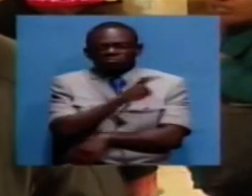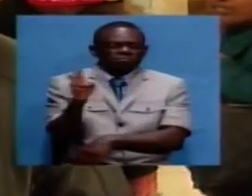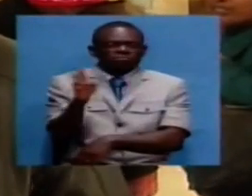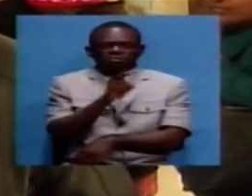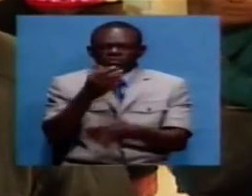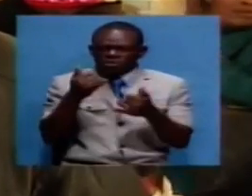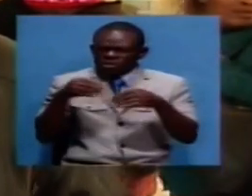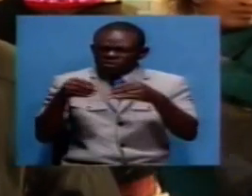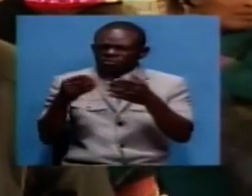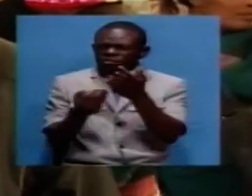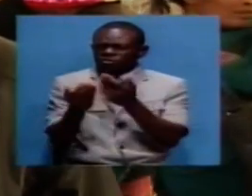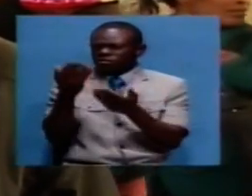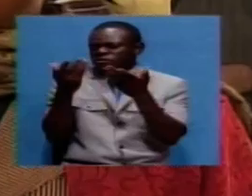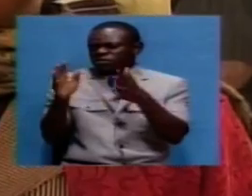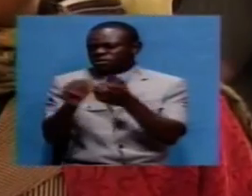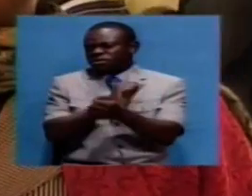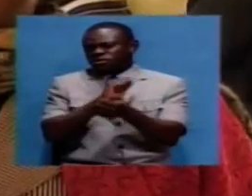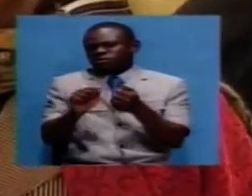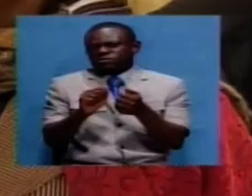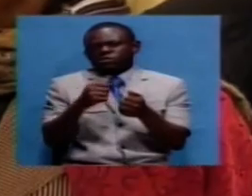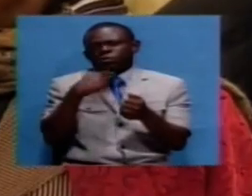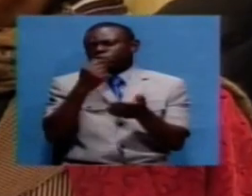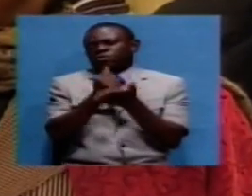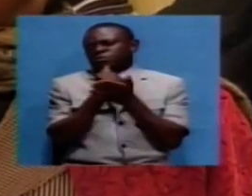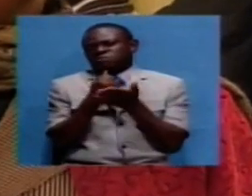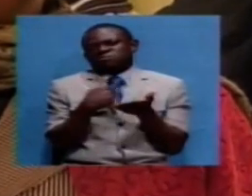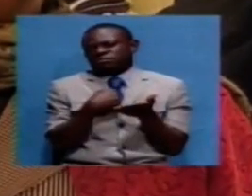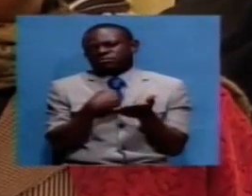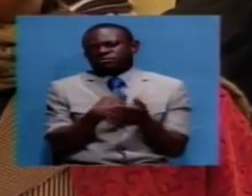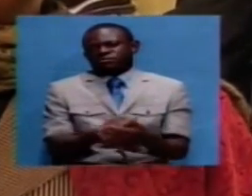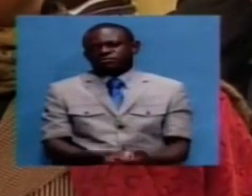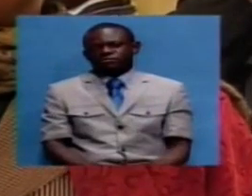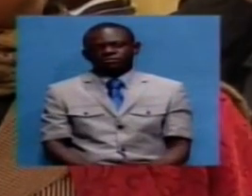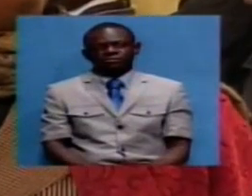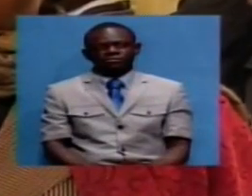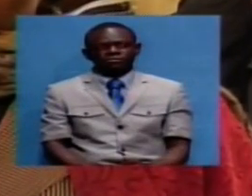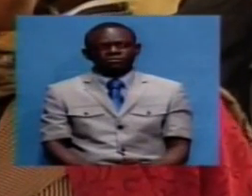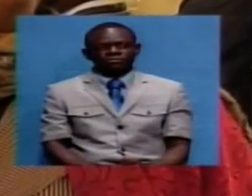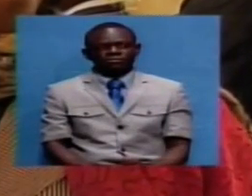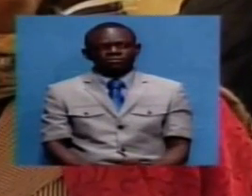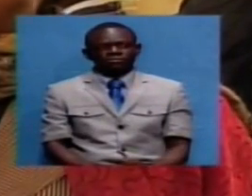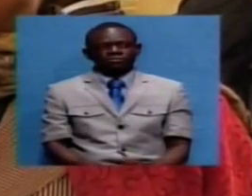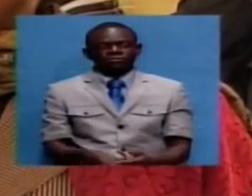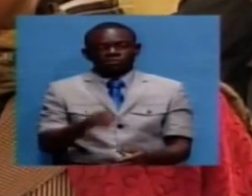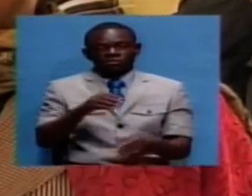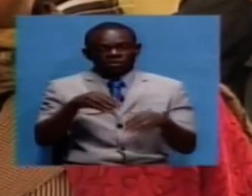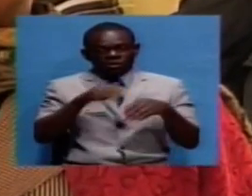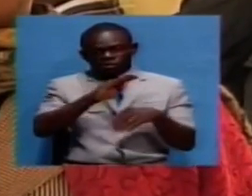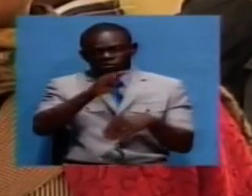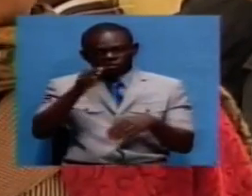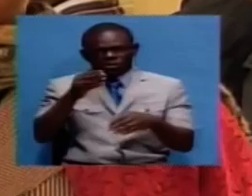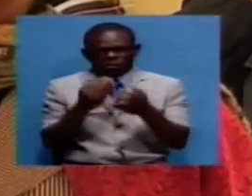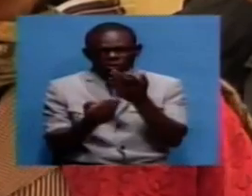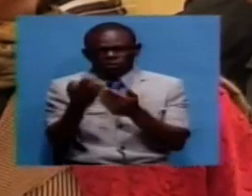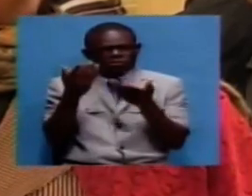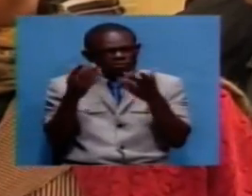fipya ni bana na balanja fuilishako. But as at now, since now the market is bent, where